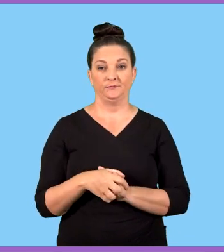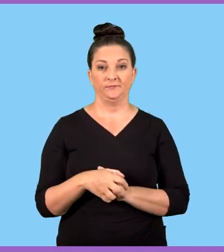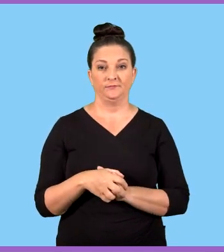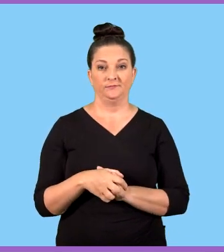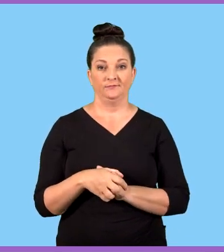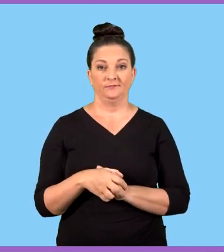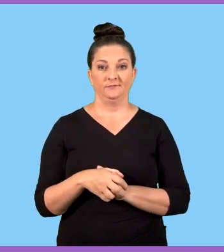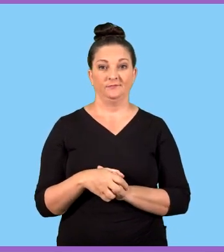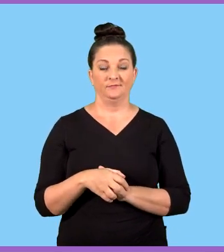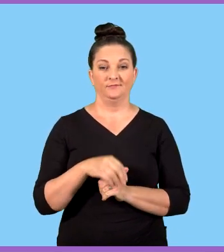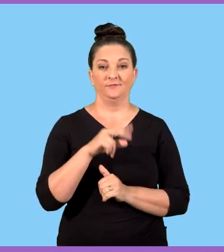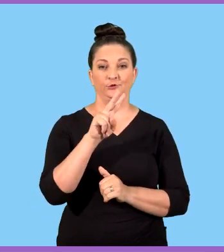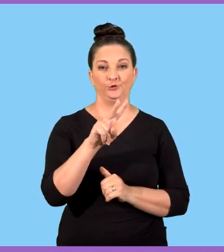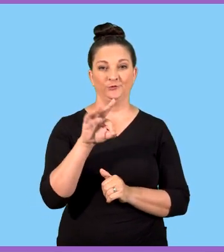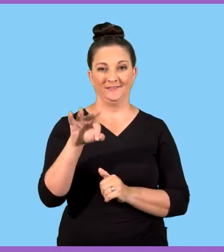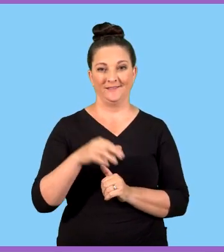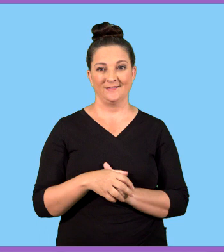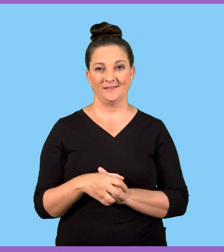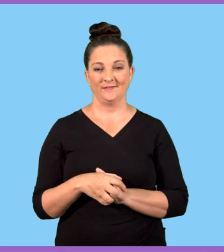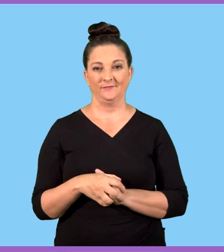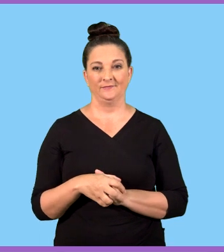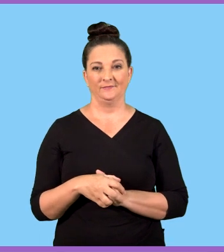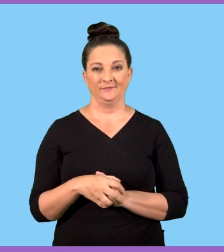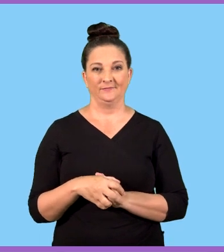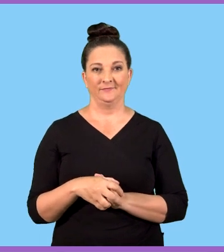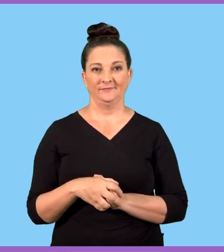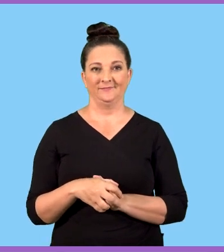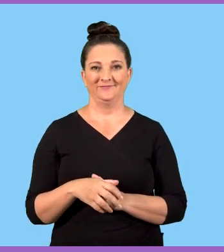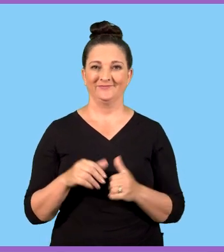2. And here my answer is 23.